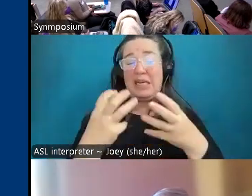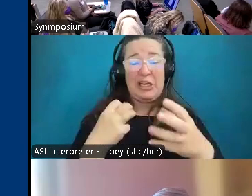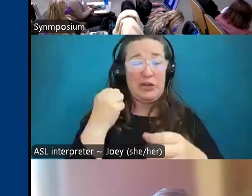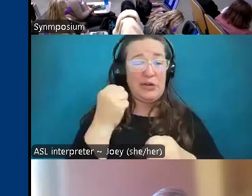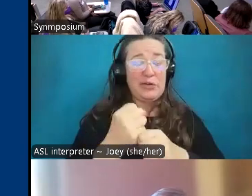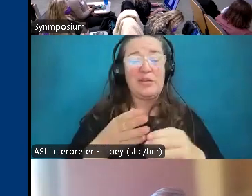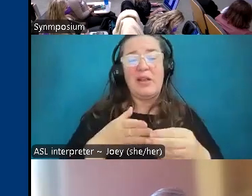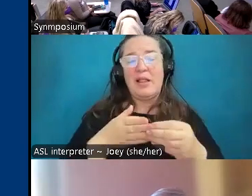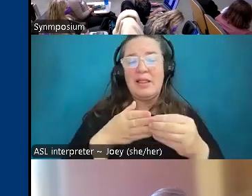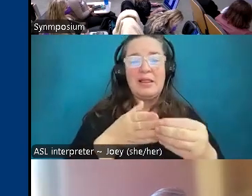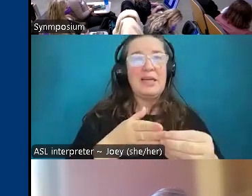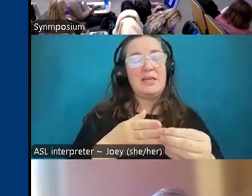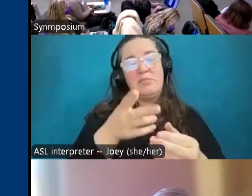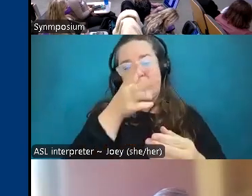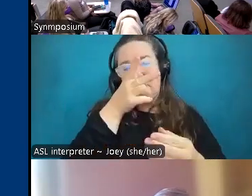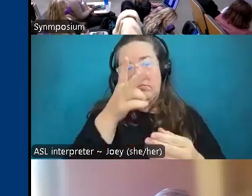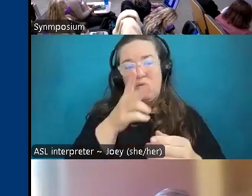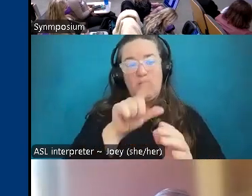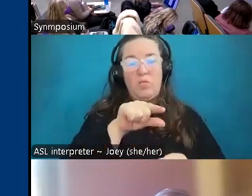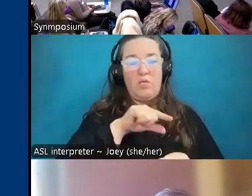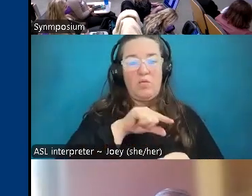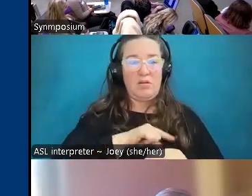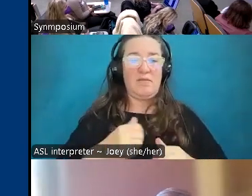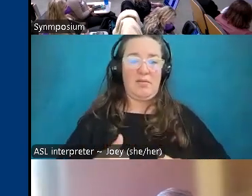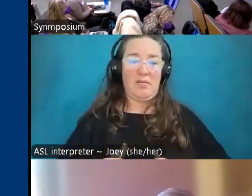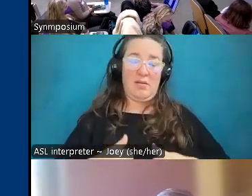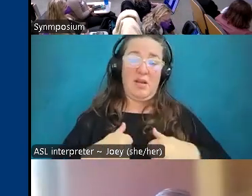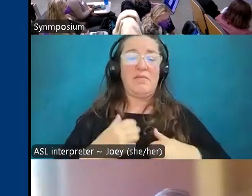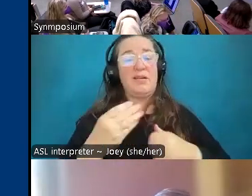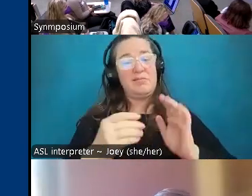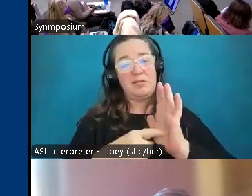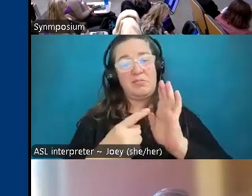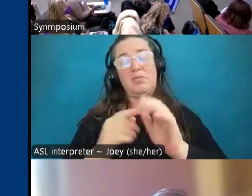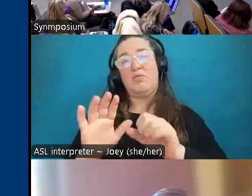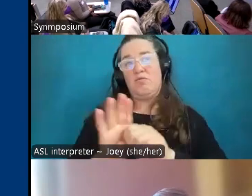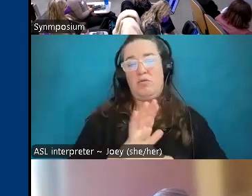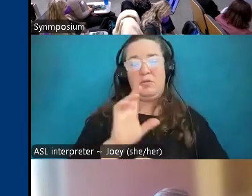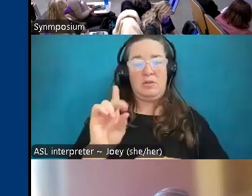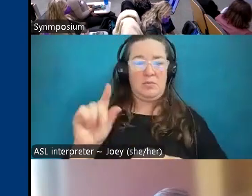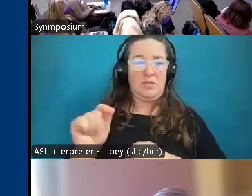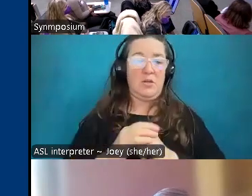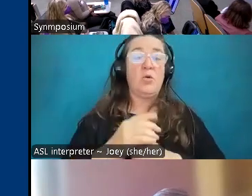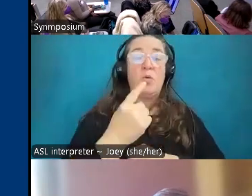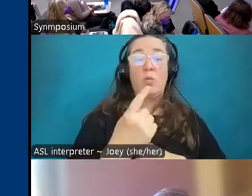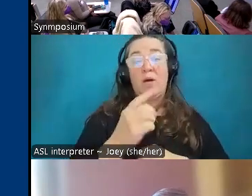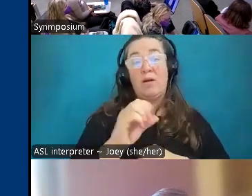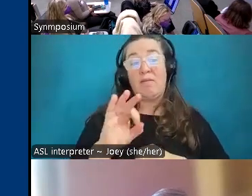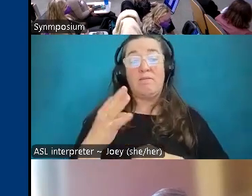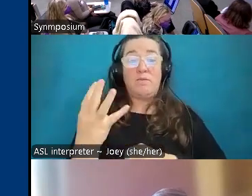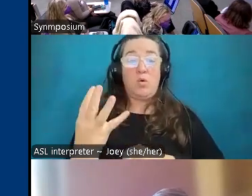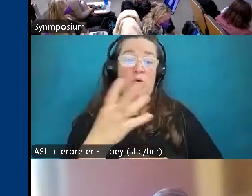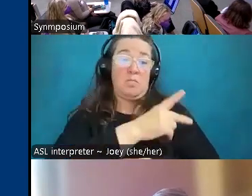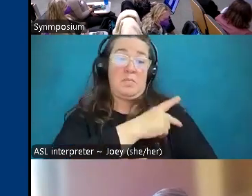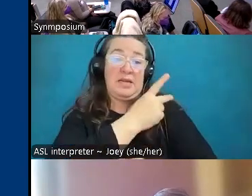life and sometimes total disability. About 1 in 4 patients with MECFS are home or bedbound for